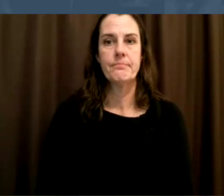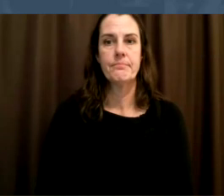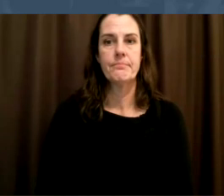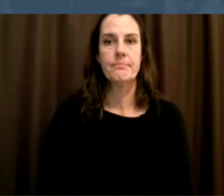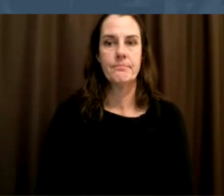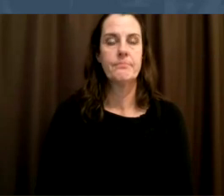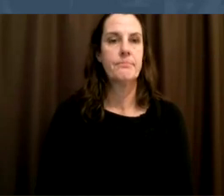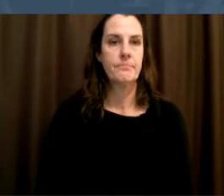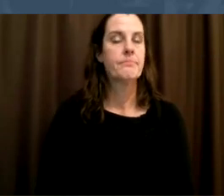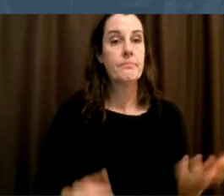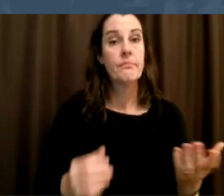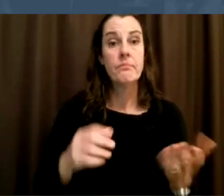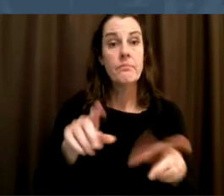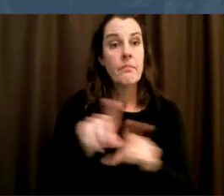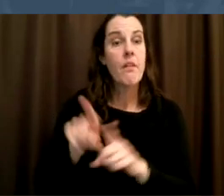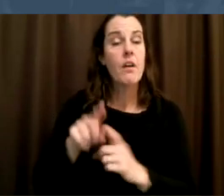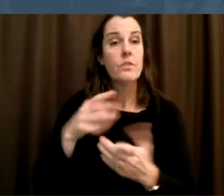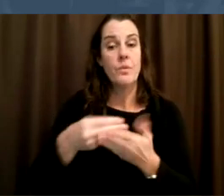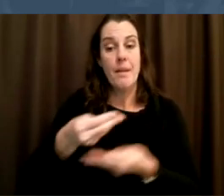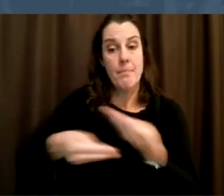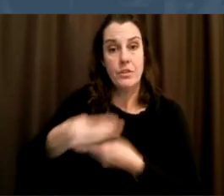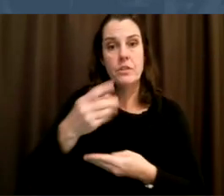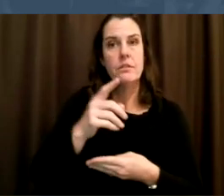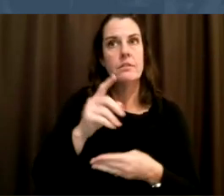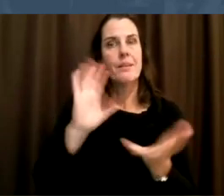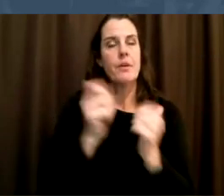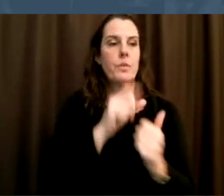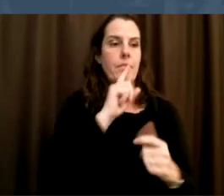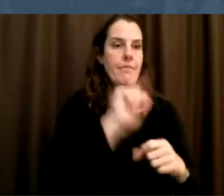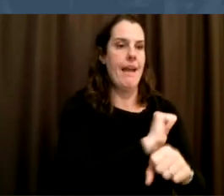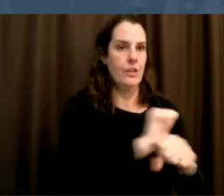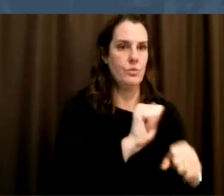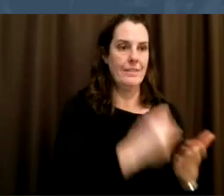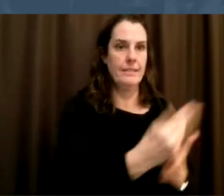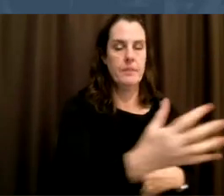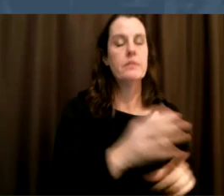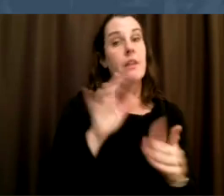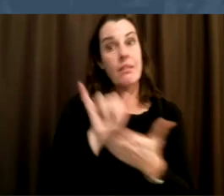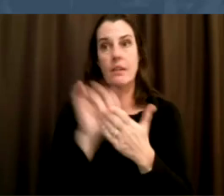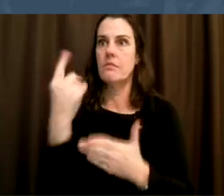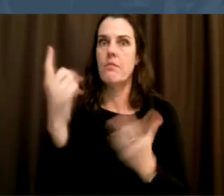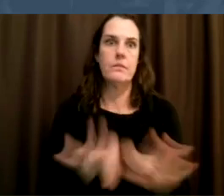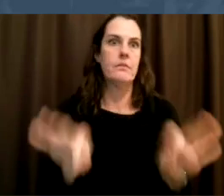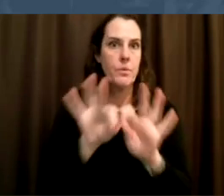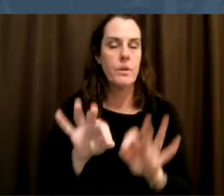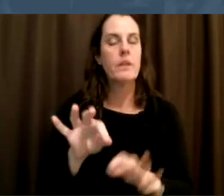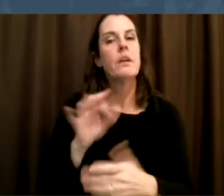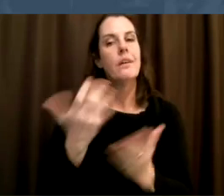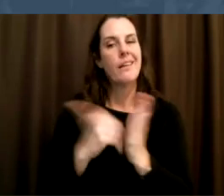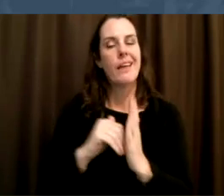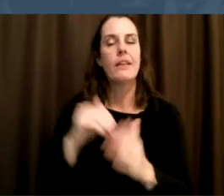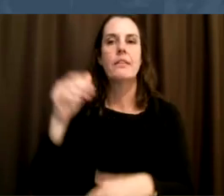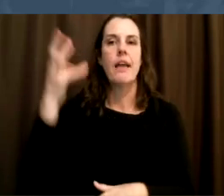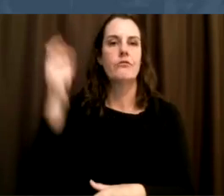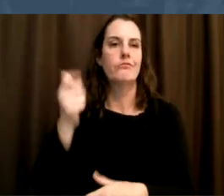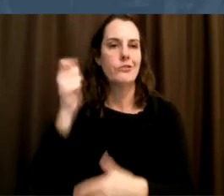Also, staying on top of budgeted versus actuals, always important, right? It's going to allow those grant managers or program managers to kind